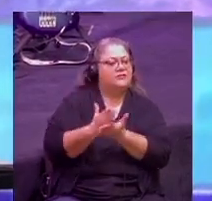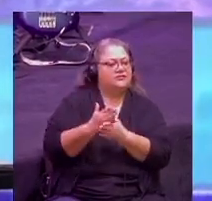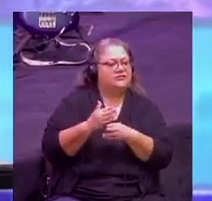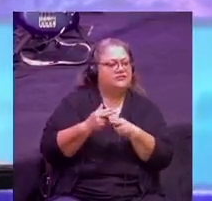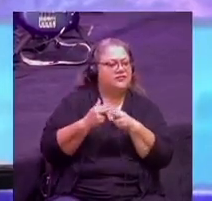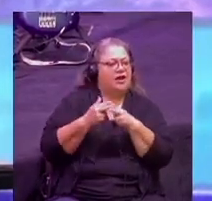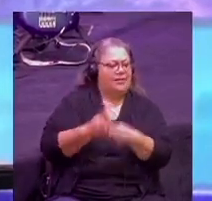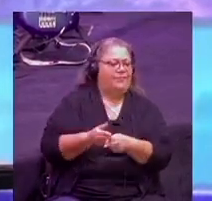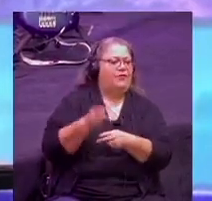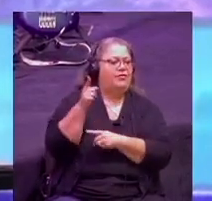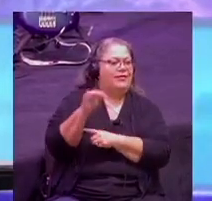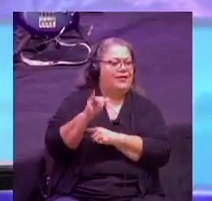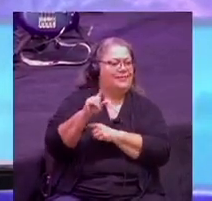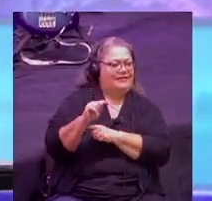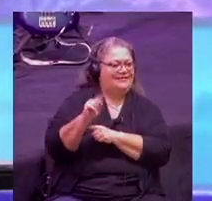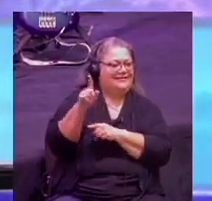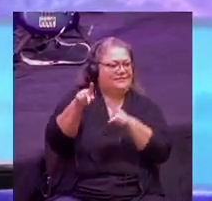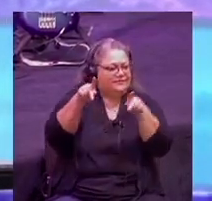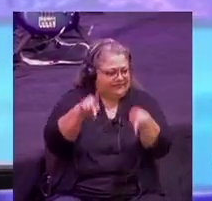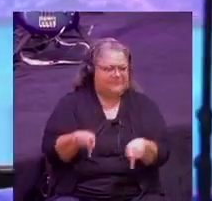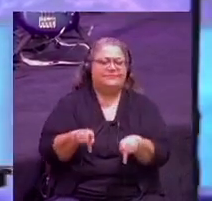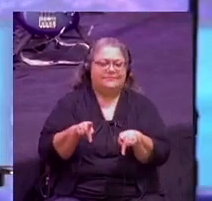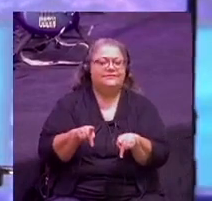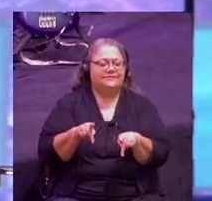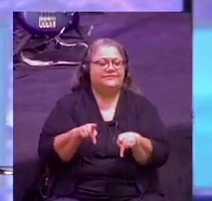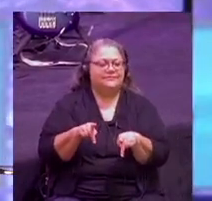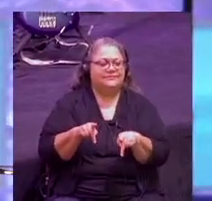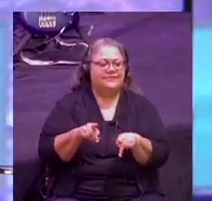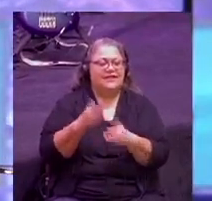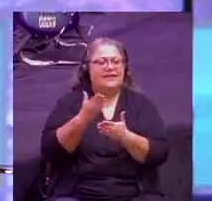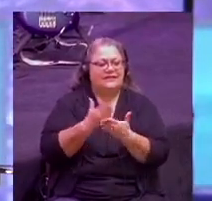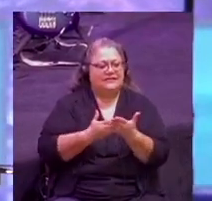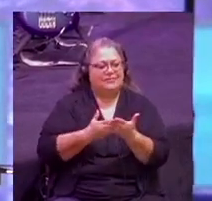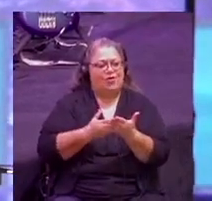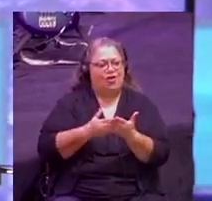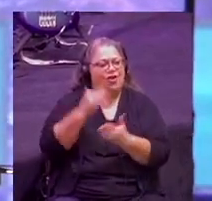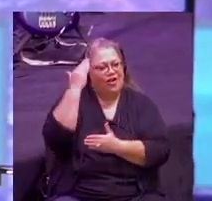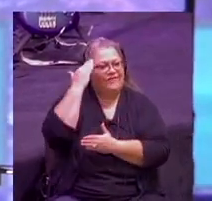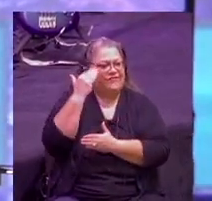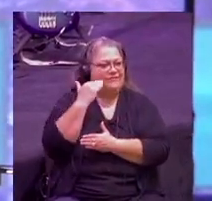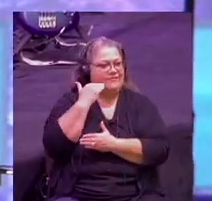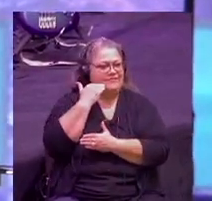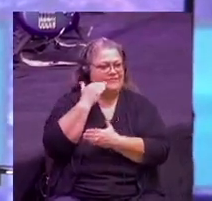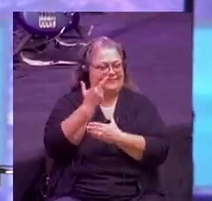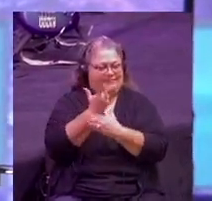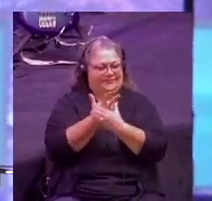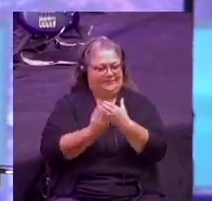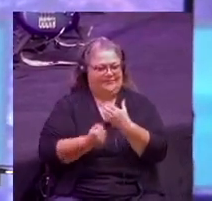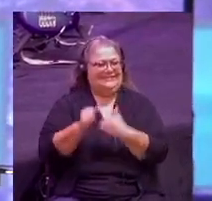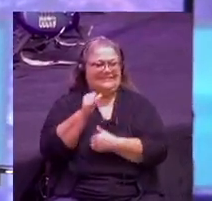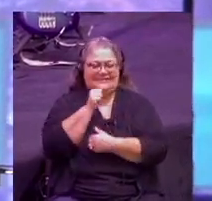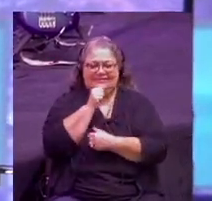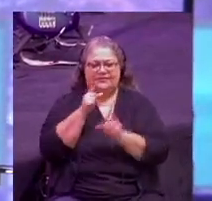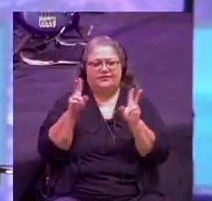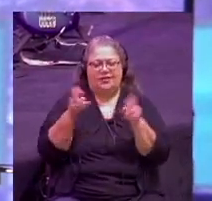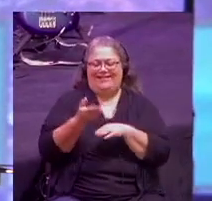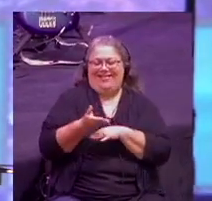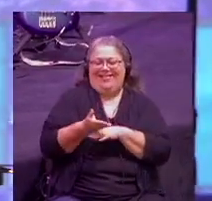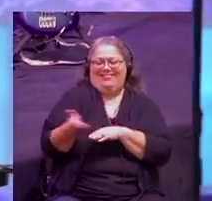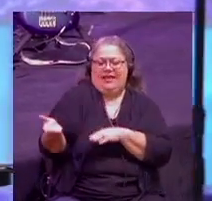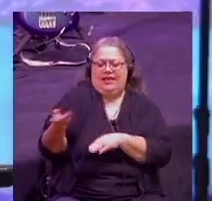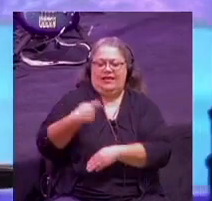He is a person. He is part of the Godhead. He is not a thing that we